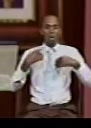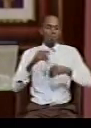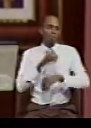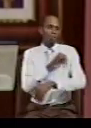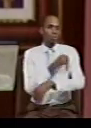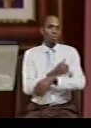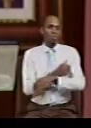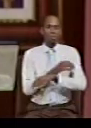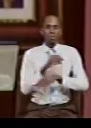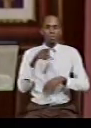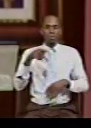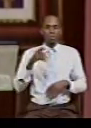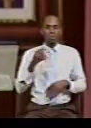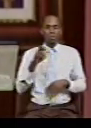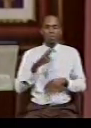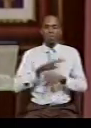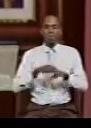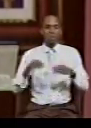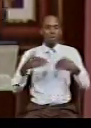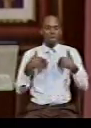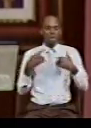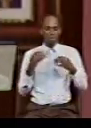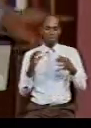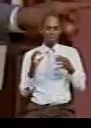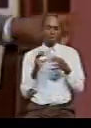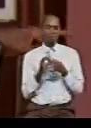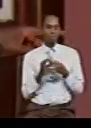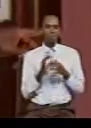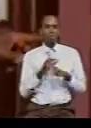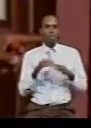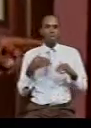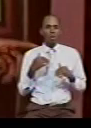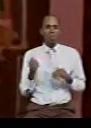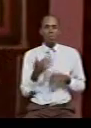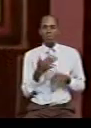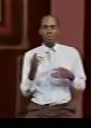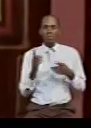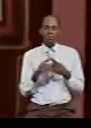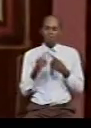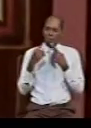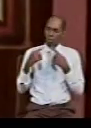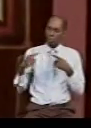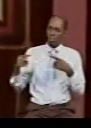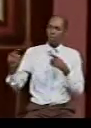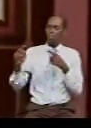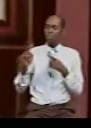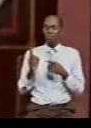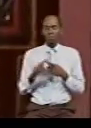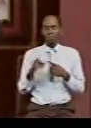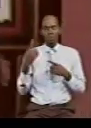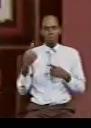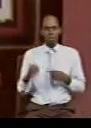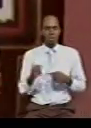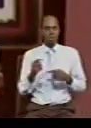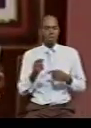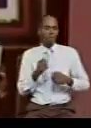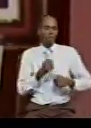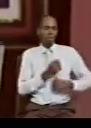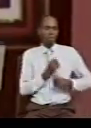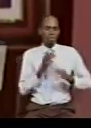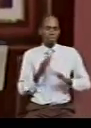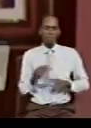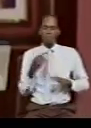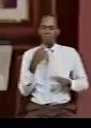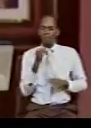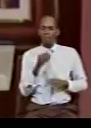connection. He didn't have anything to tell those soldiers guarding the tomb, get out of